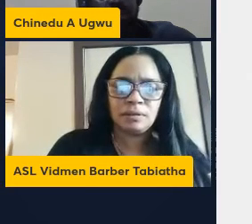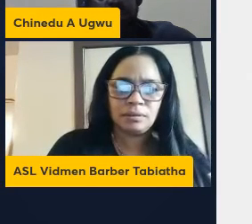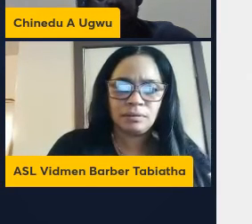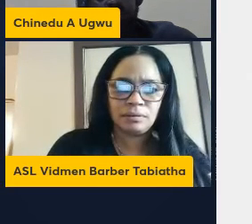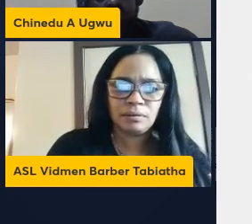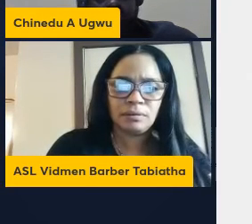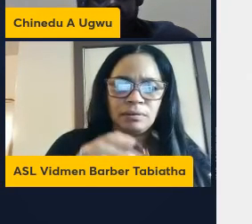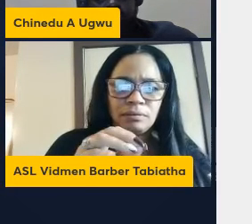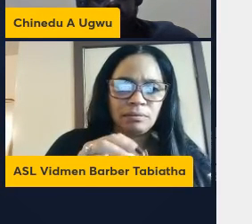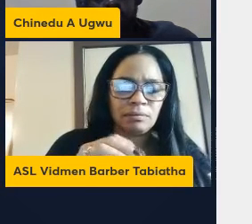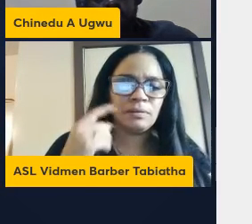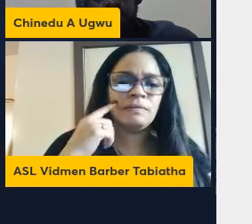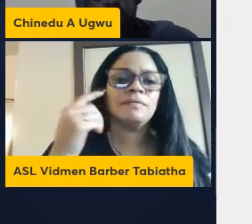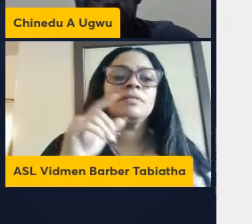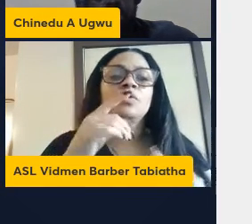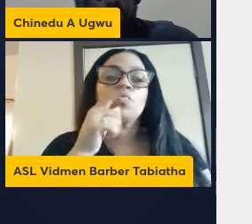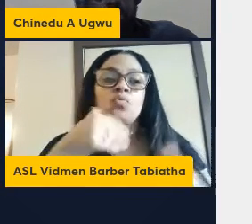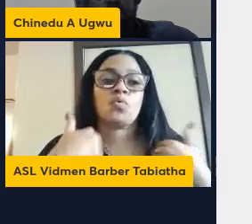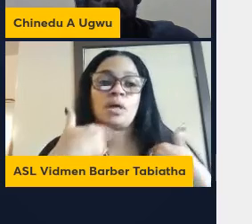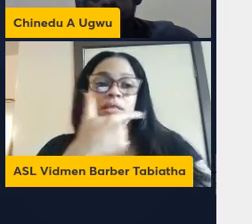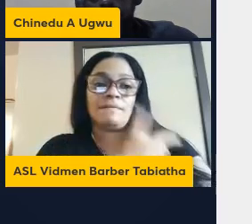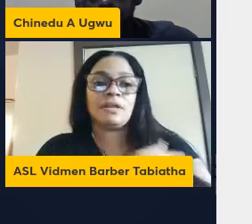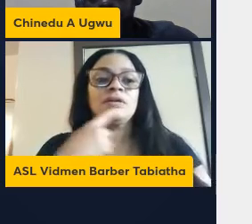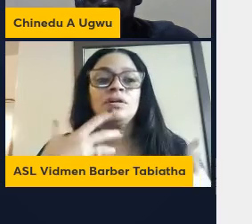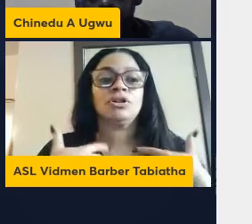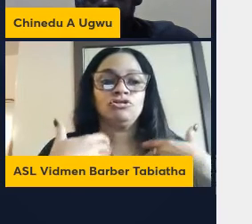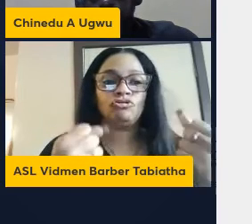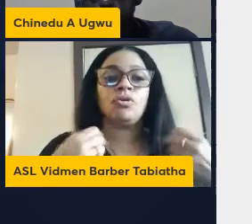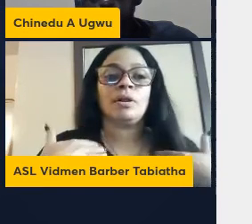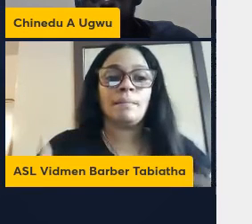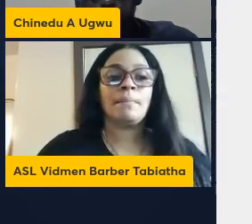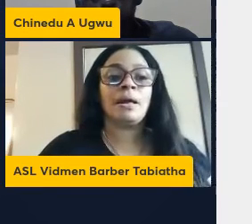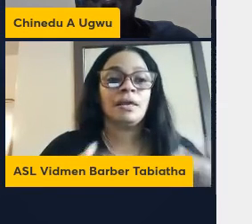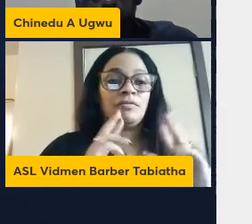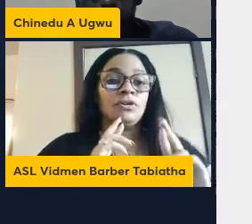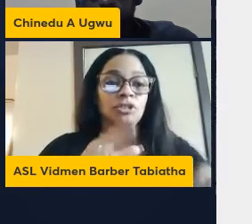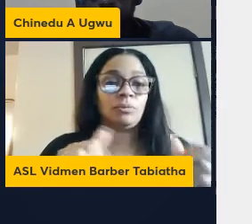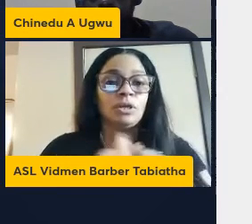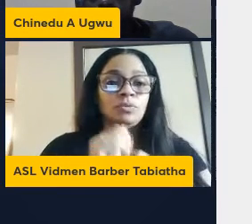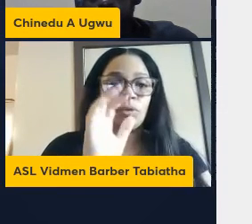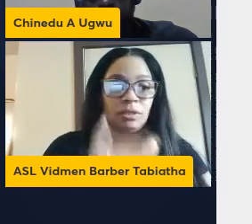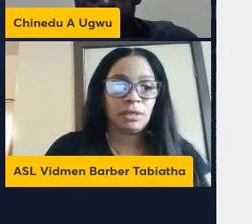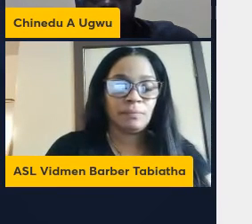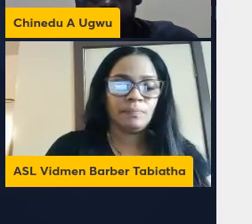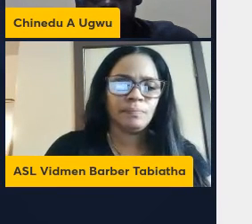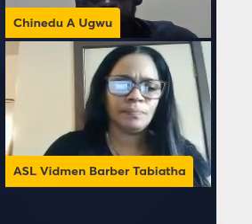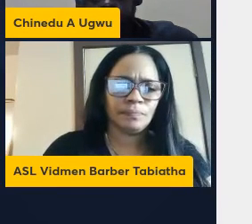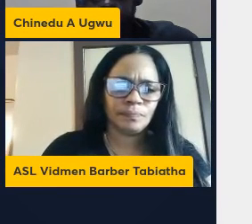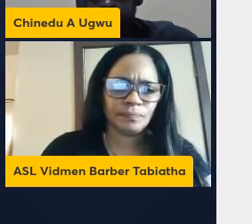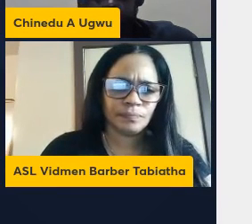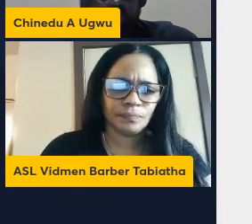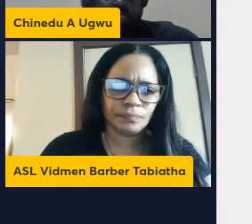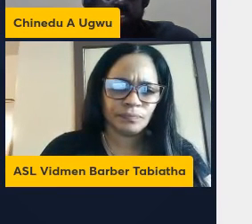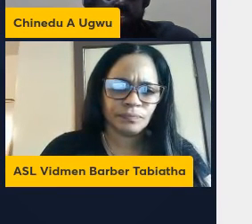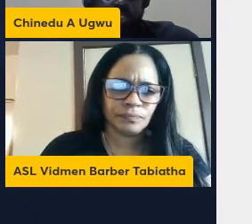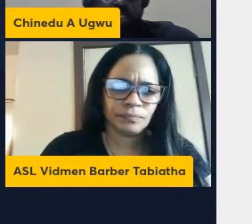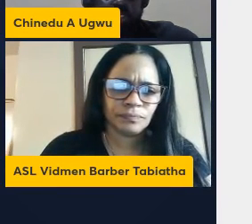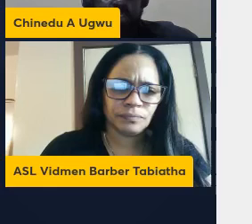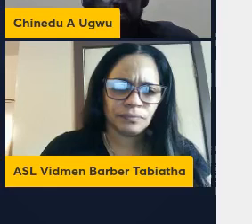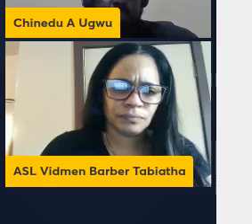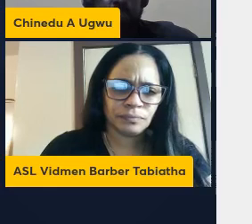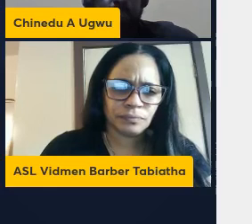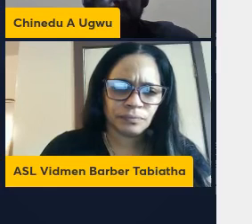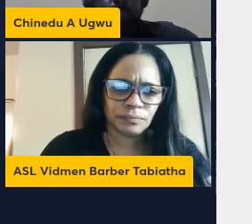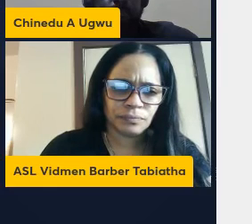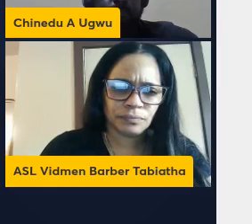the mRNA-based vaccine had a stronger binding antibody response compared to the those that had the vector-based vaccine like AstraZeneca, Olsen, and